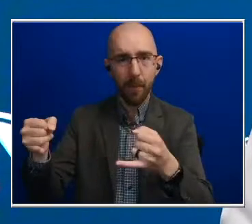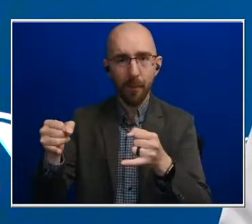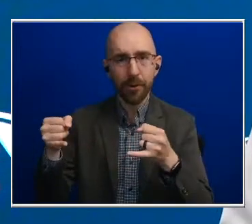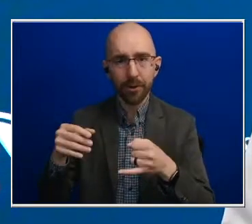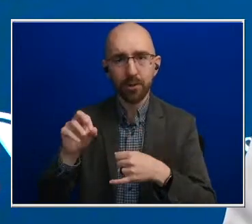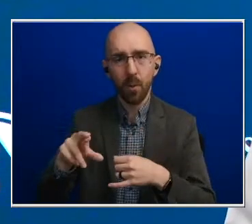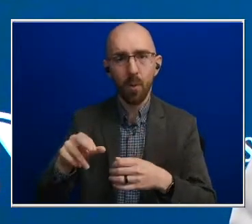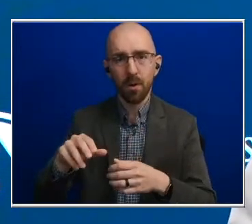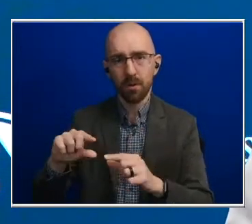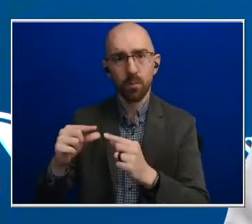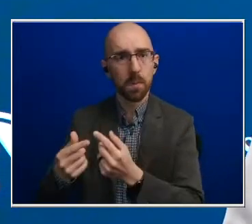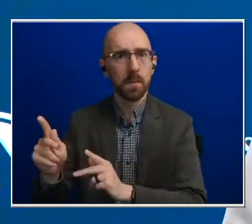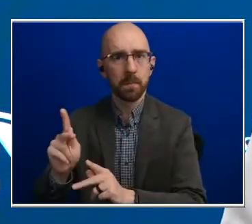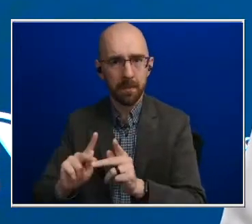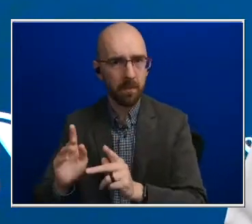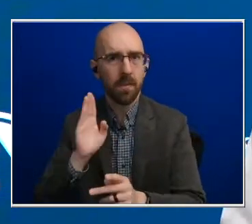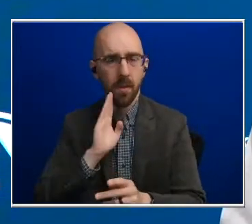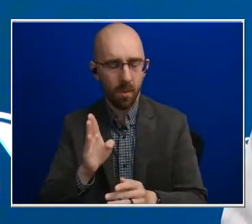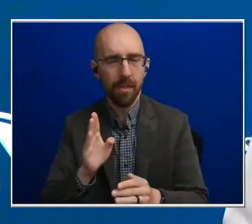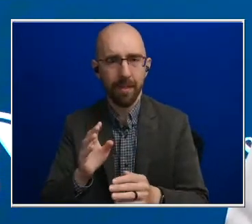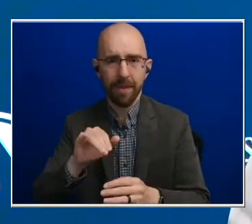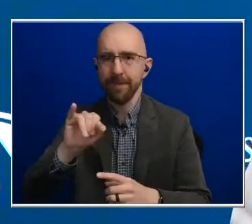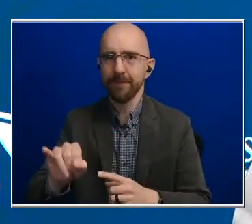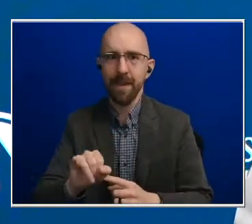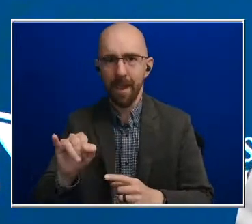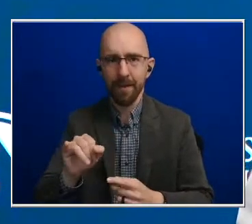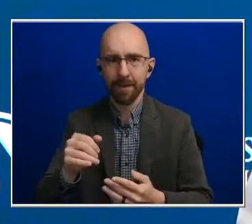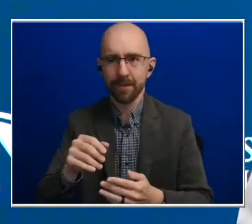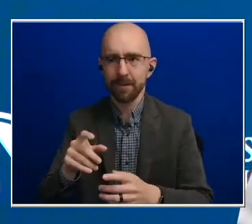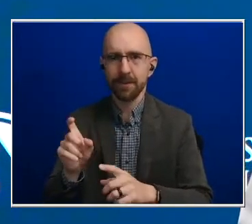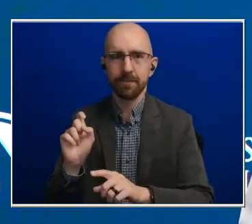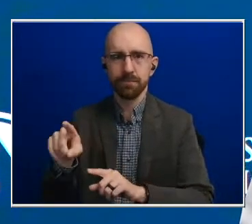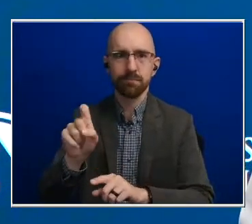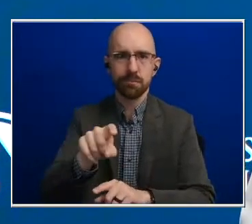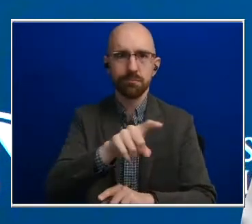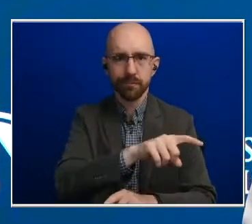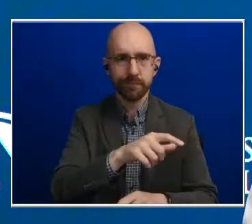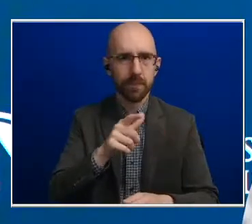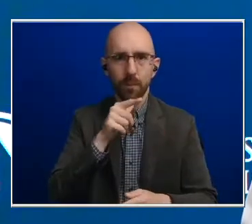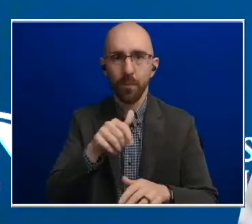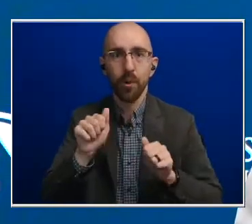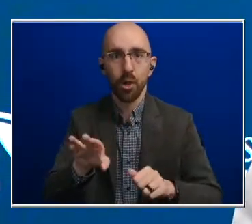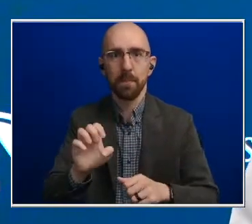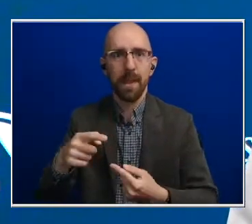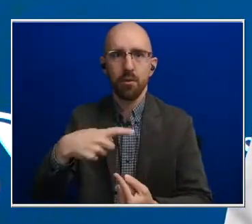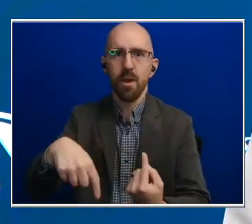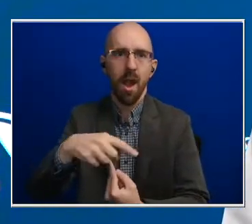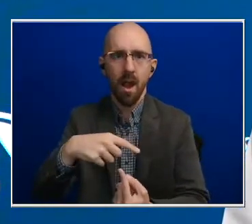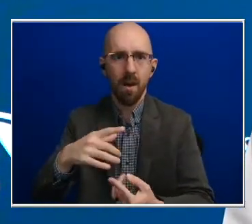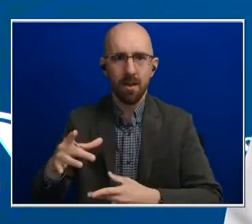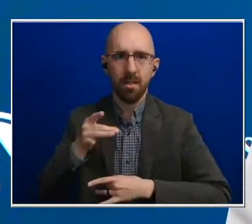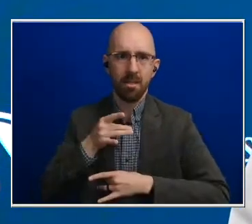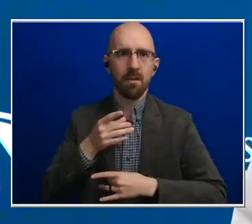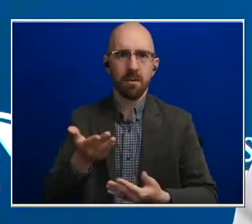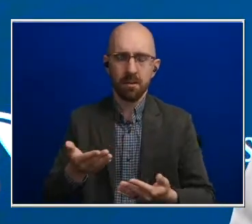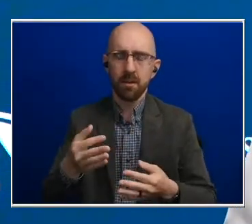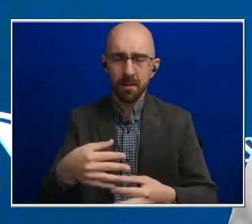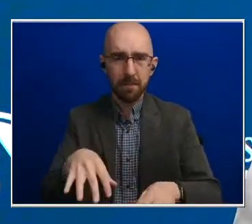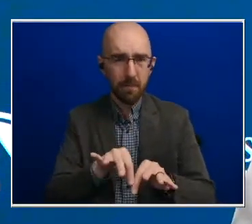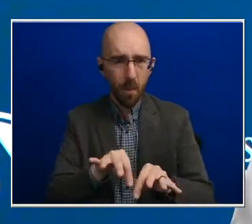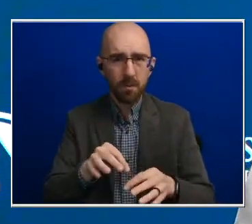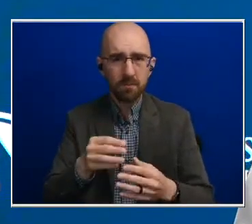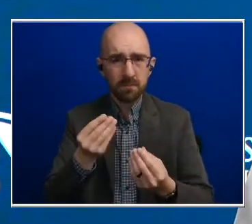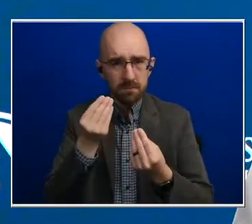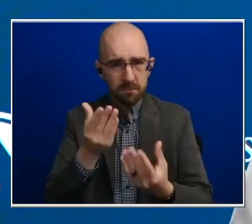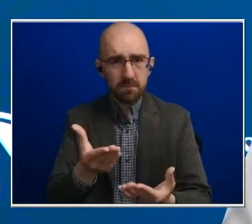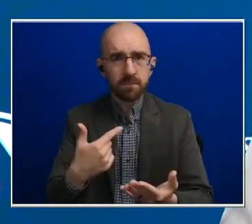They will infect and affect anyone that could be around. So I think it is important to note, and we want to give